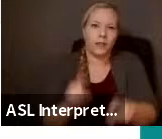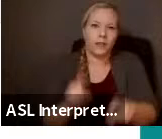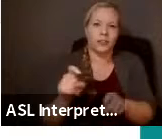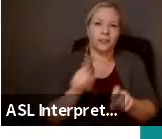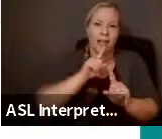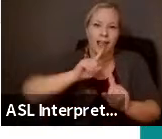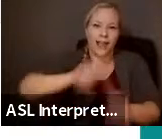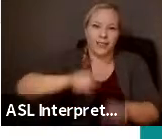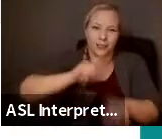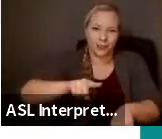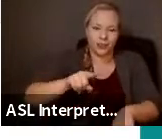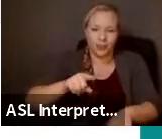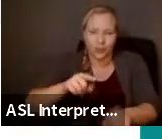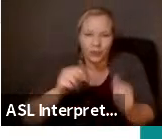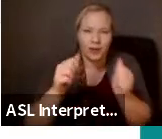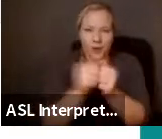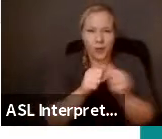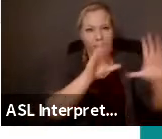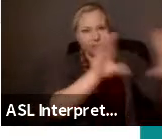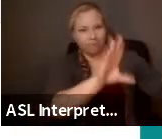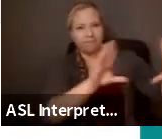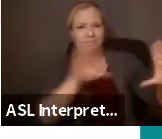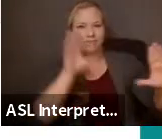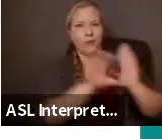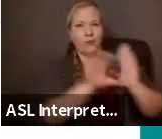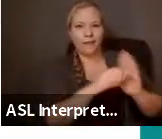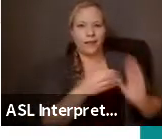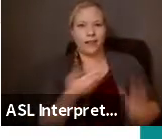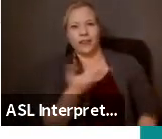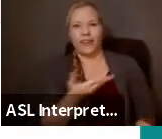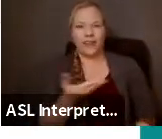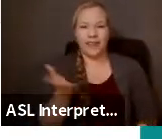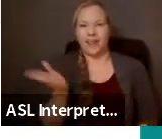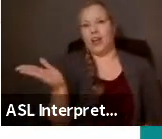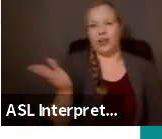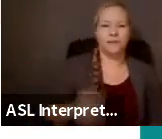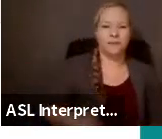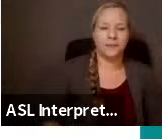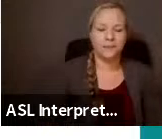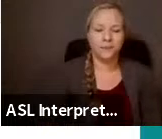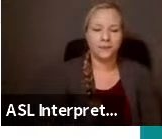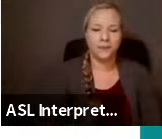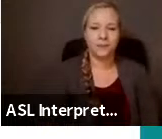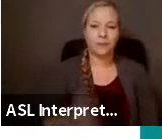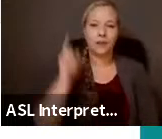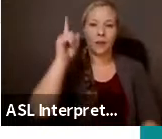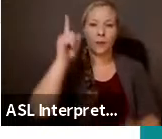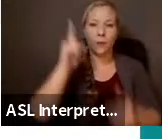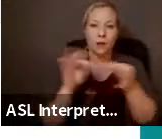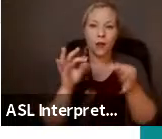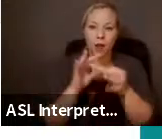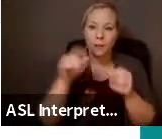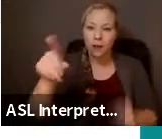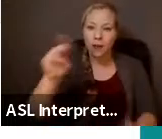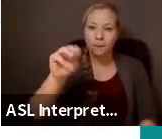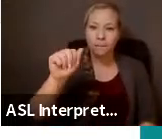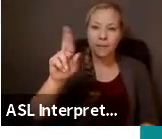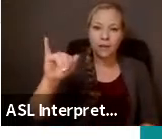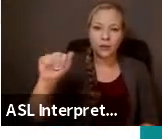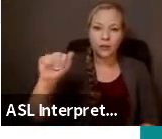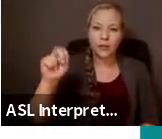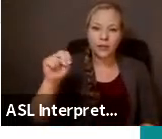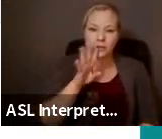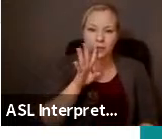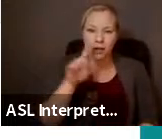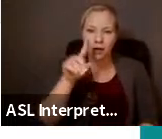so we can discuss those. Mark, you had your hand up. Comment by Marion about okay. First, not